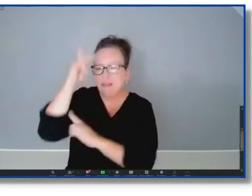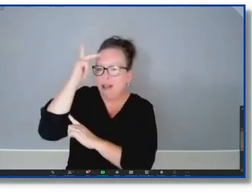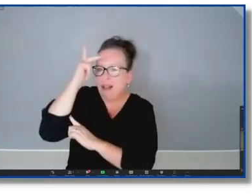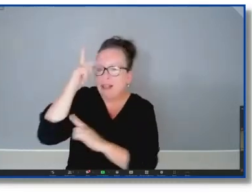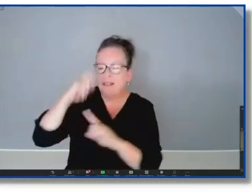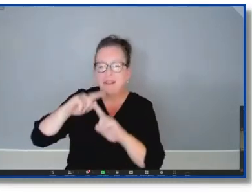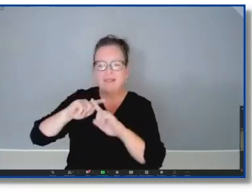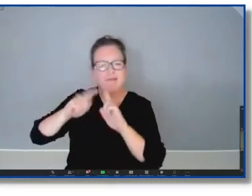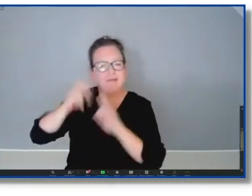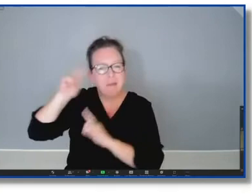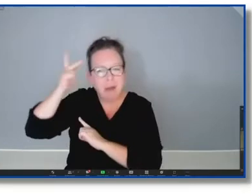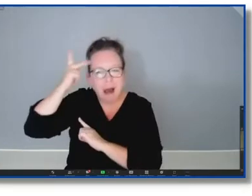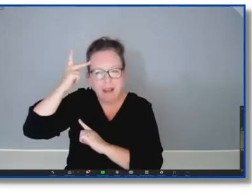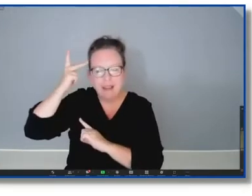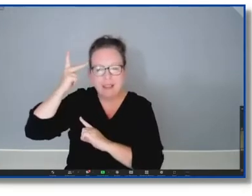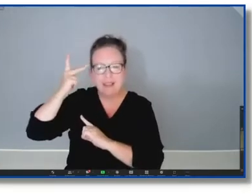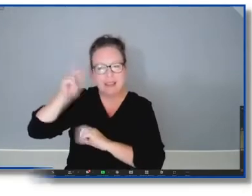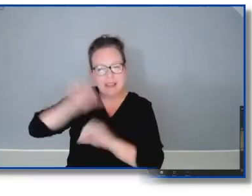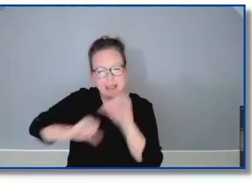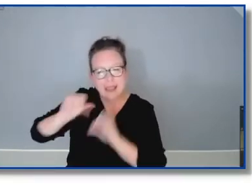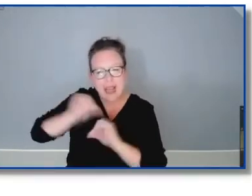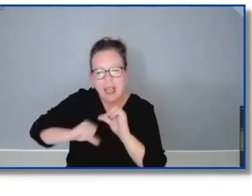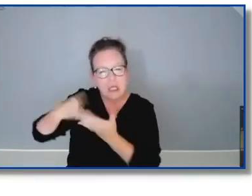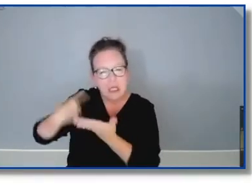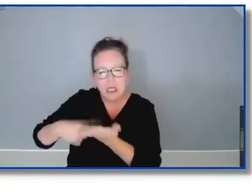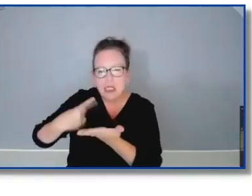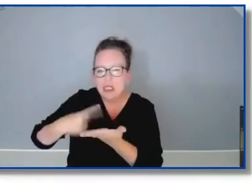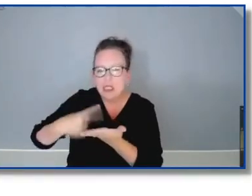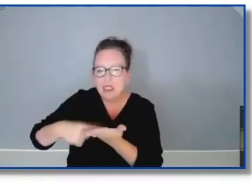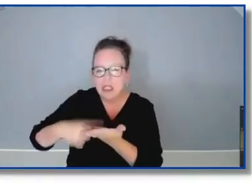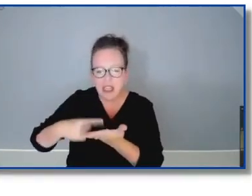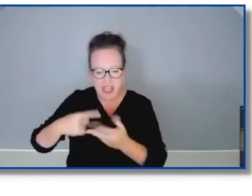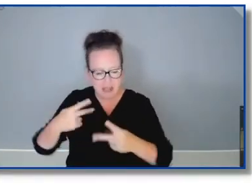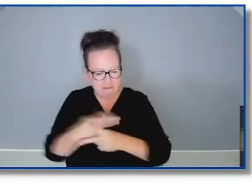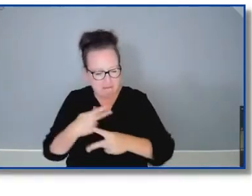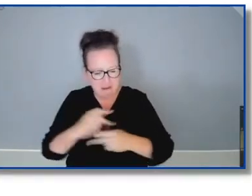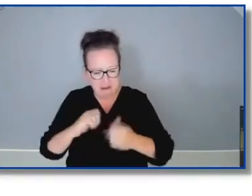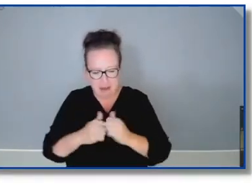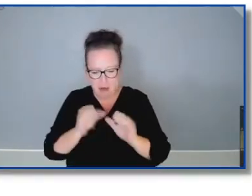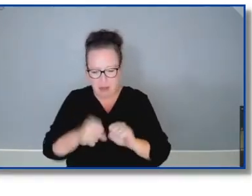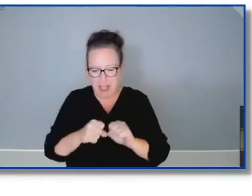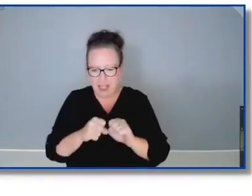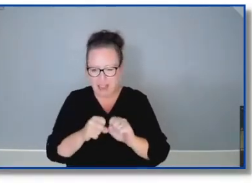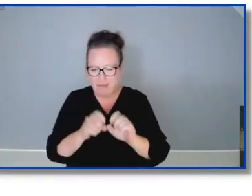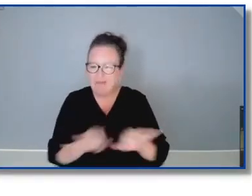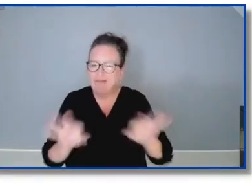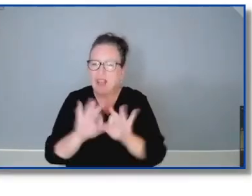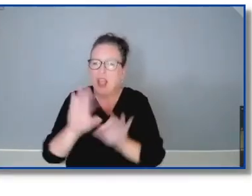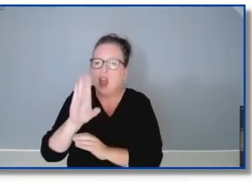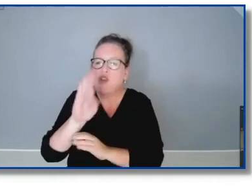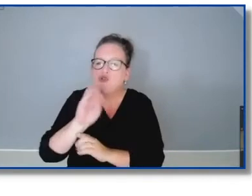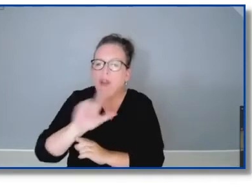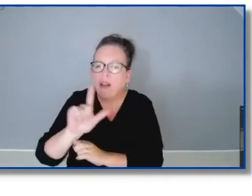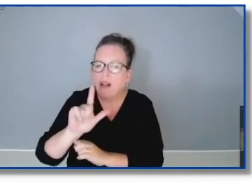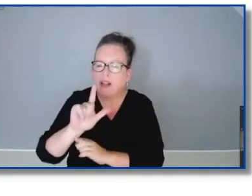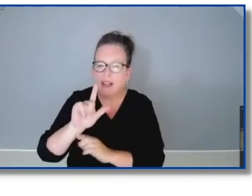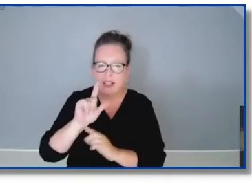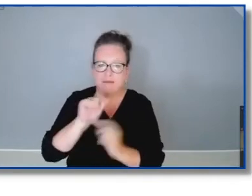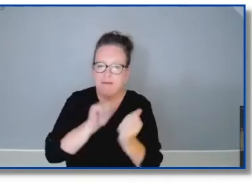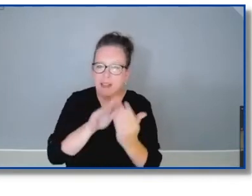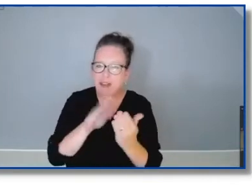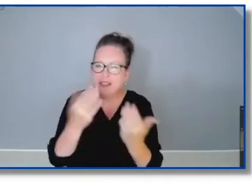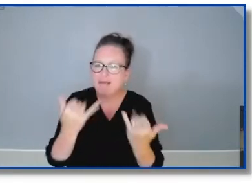economy, and find the ways in which I could critically address these questions. So I'm going